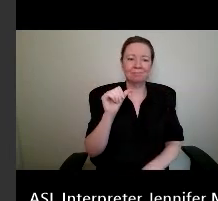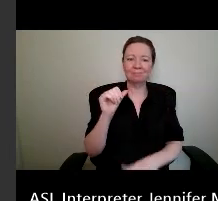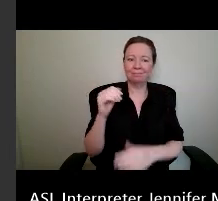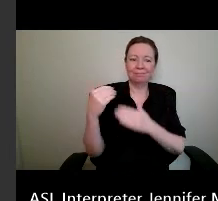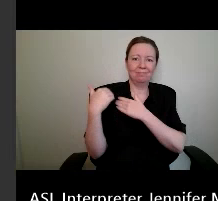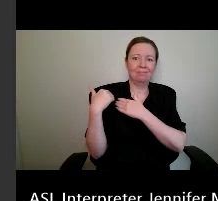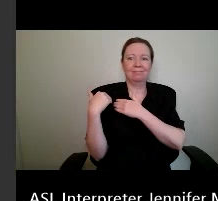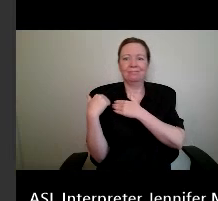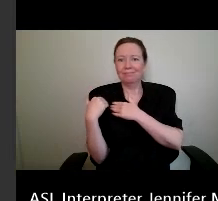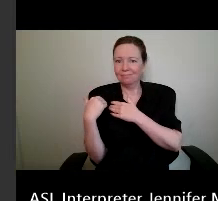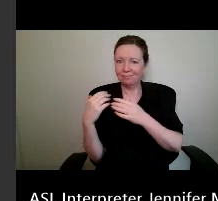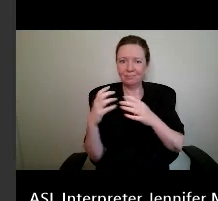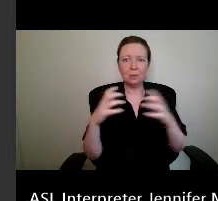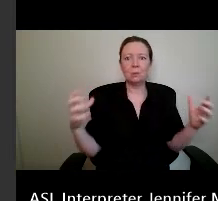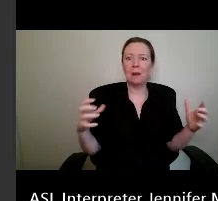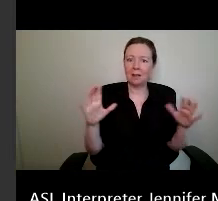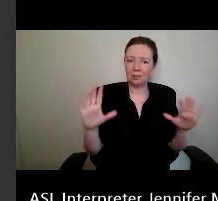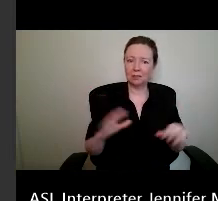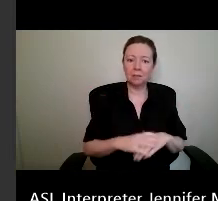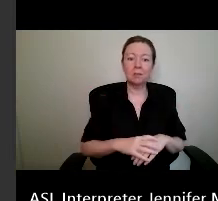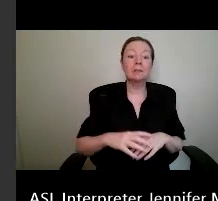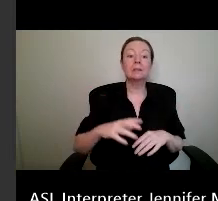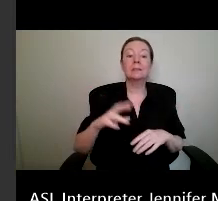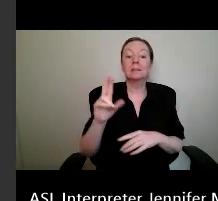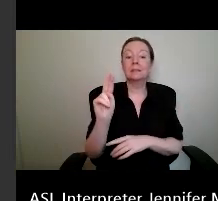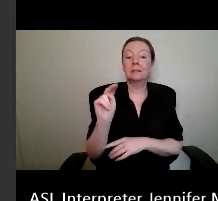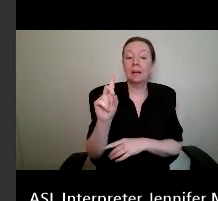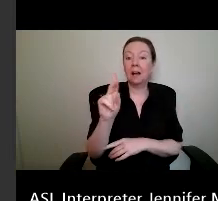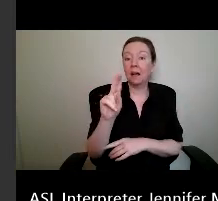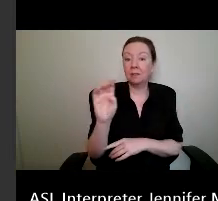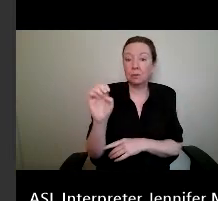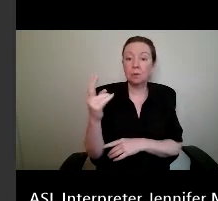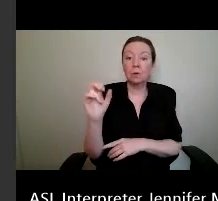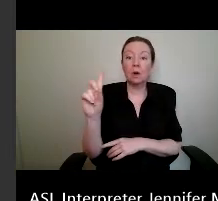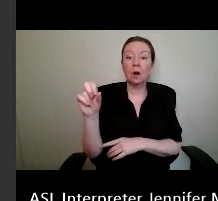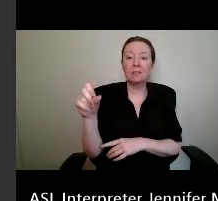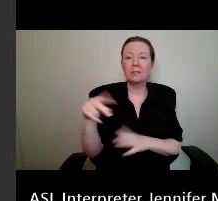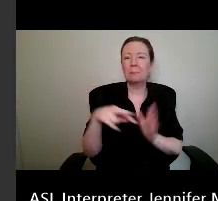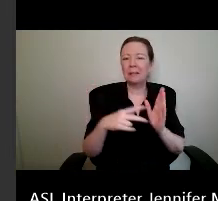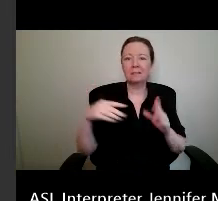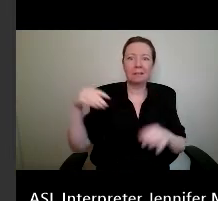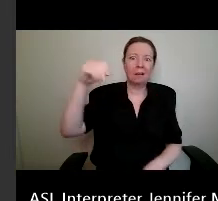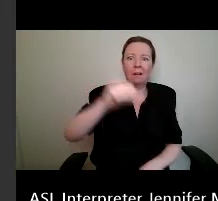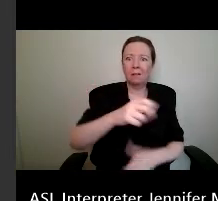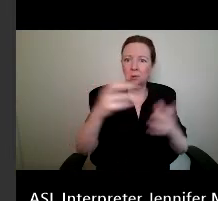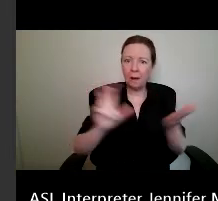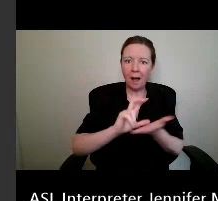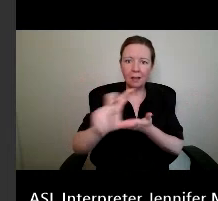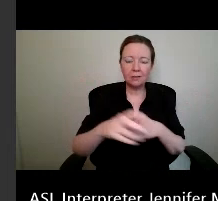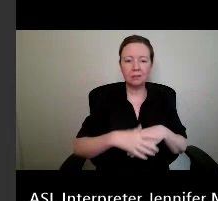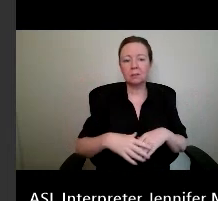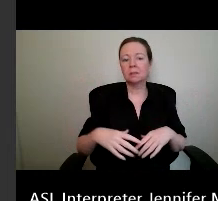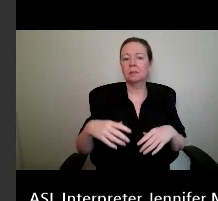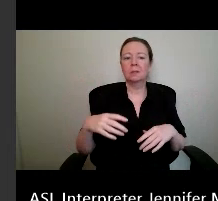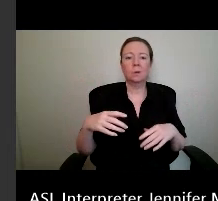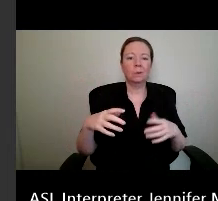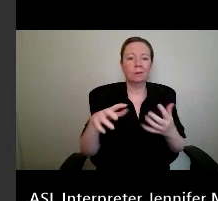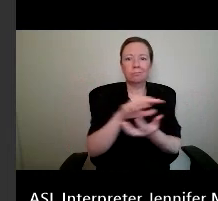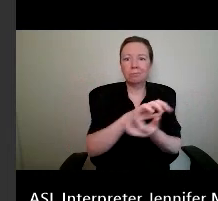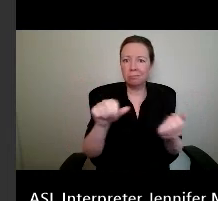of the business. And an undue hardship refers to excessive cost or substantial, extensive, or disruption in